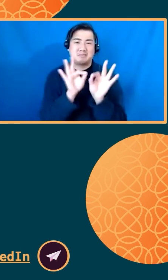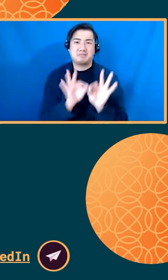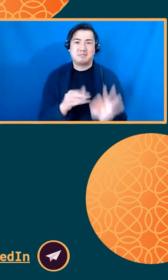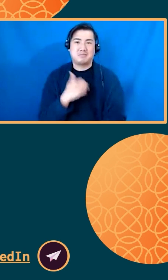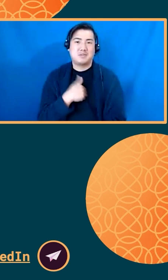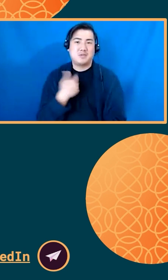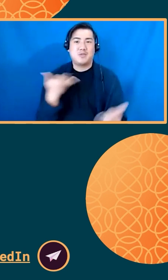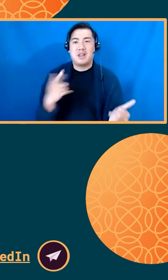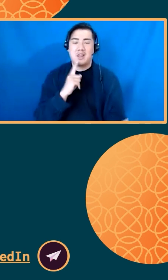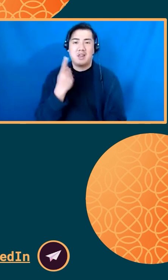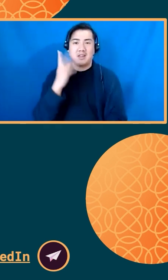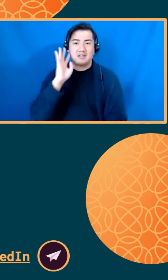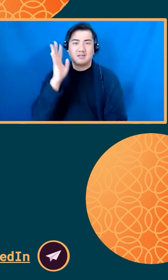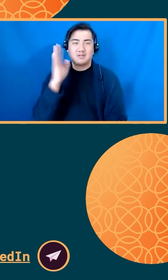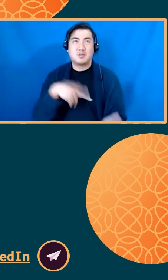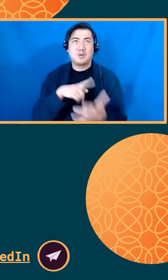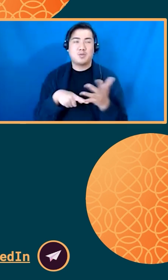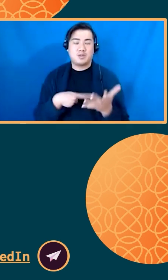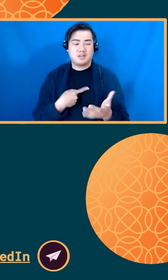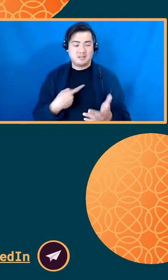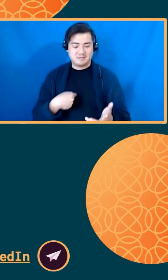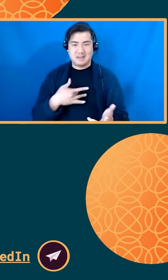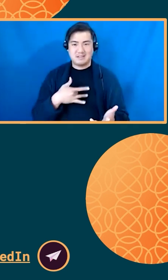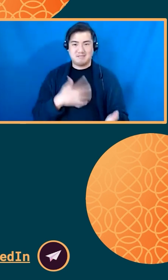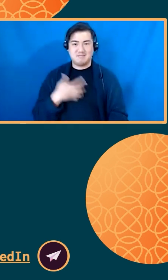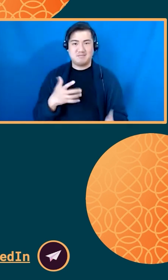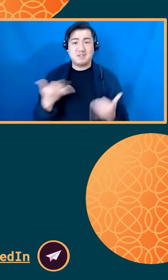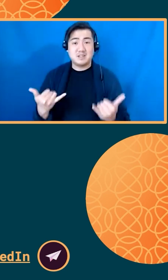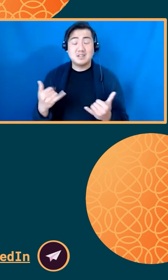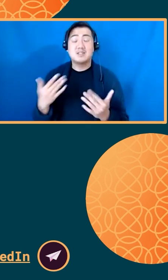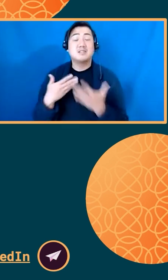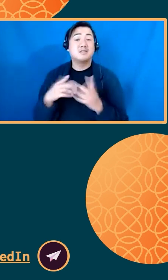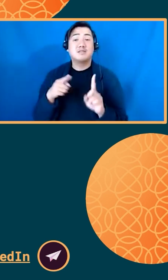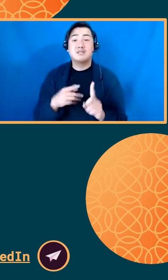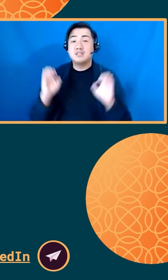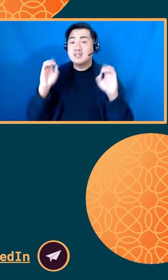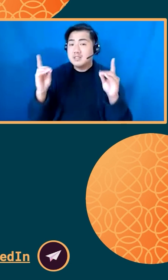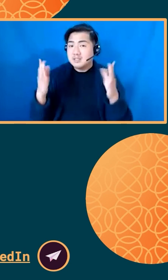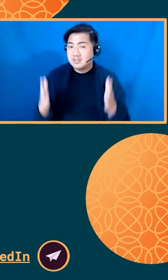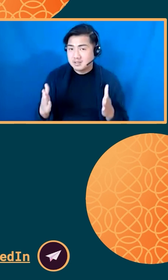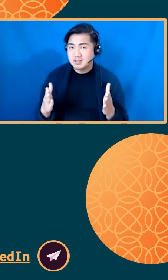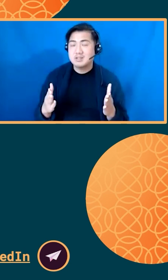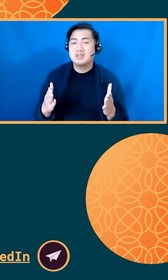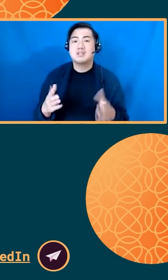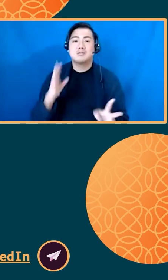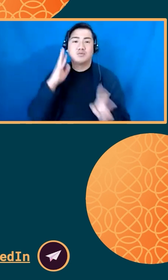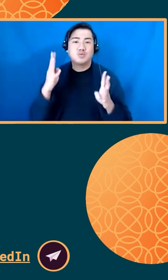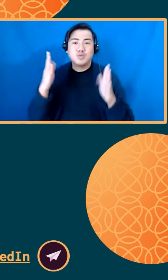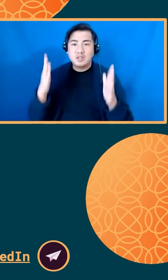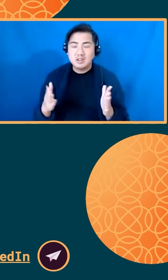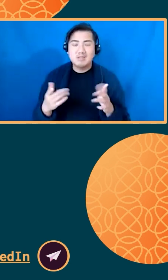just spitballing from like what's in my heart. But Aparna Ray is an educator by training, innovator by chance,